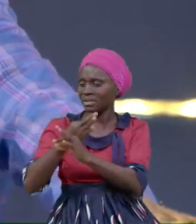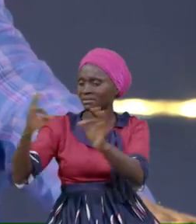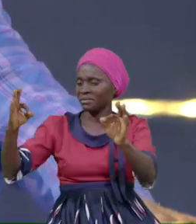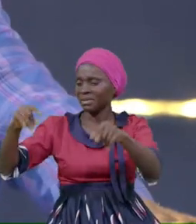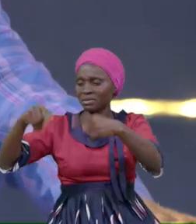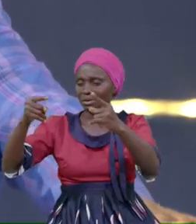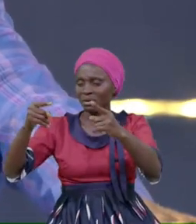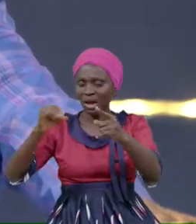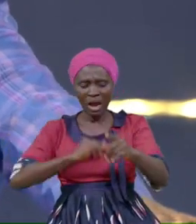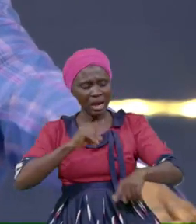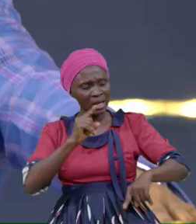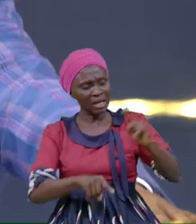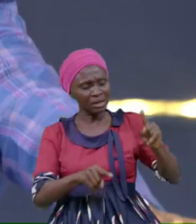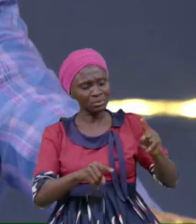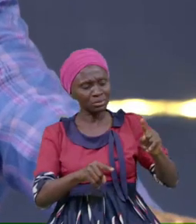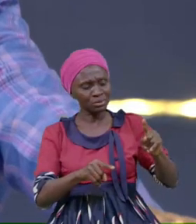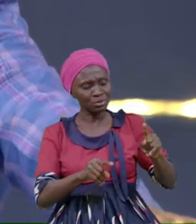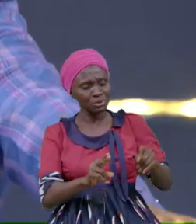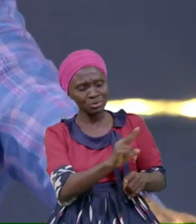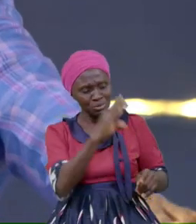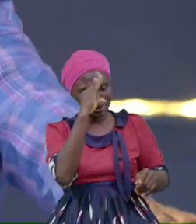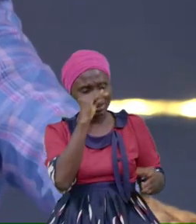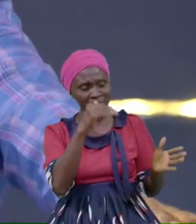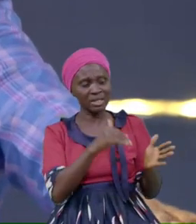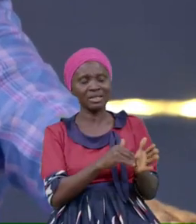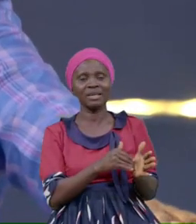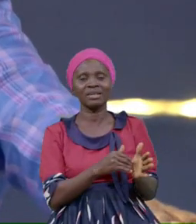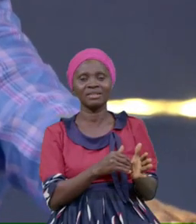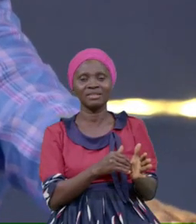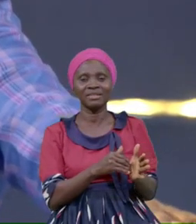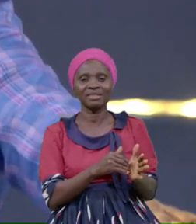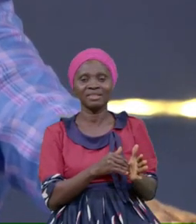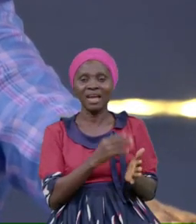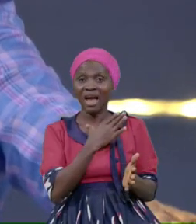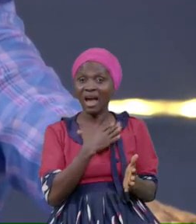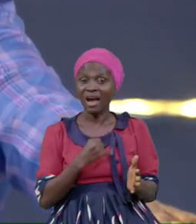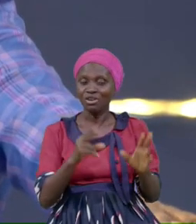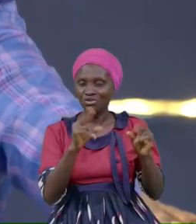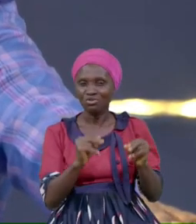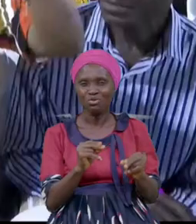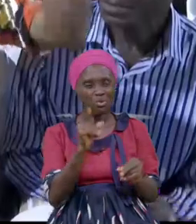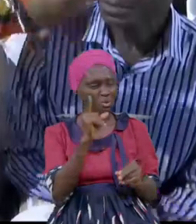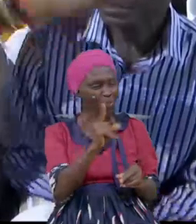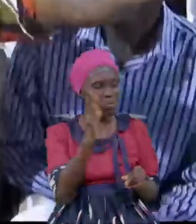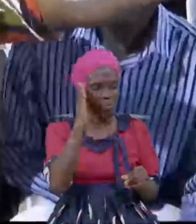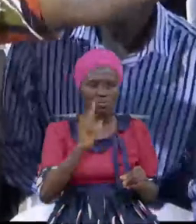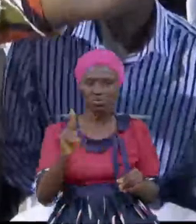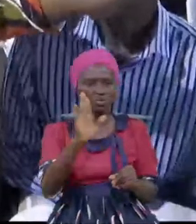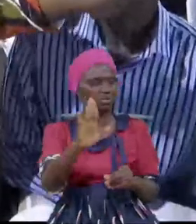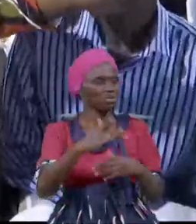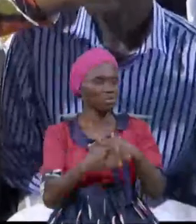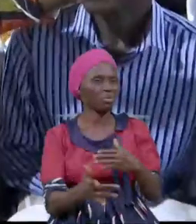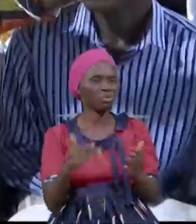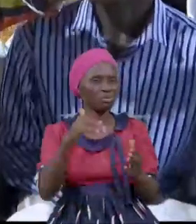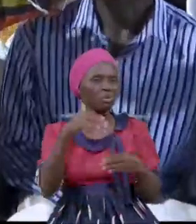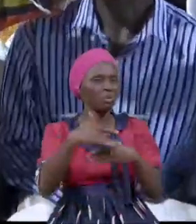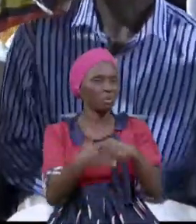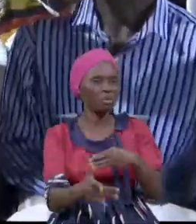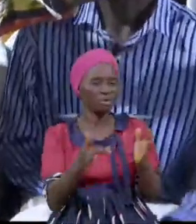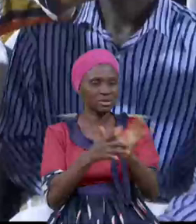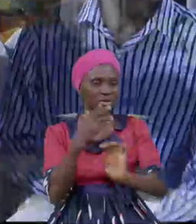cannot use him anymore. And nobody will use your blood. Because now